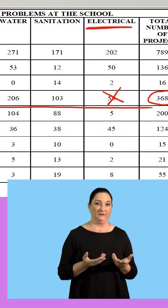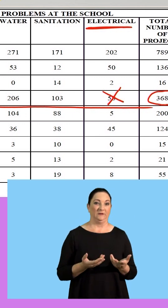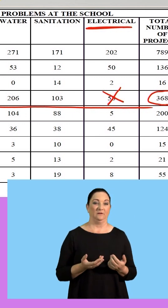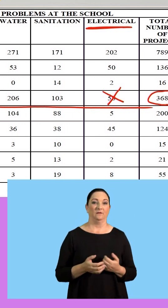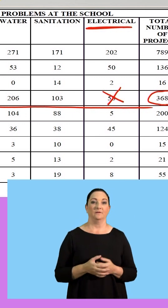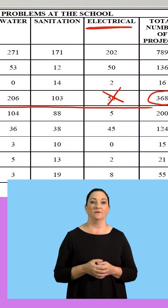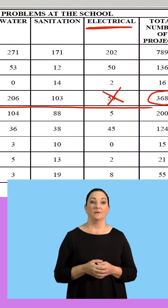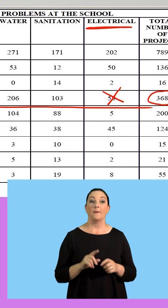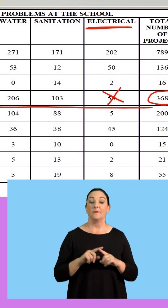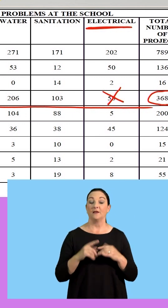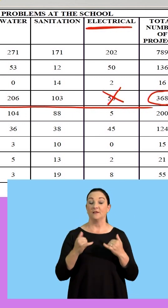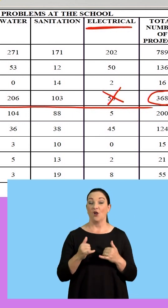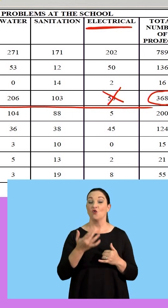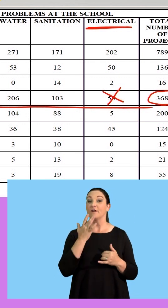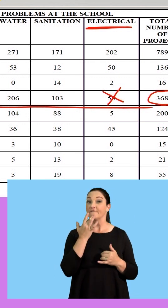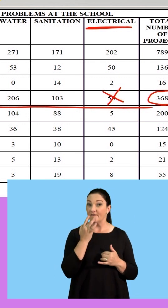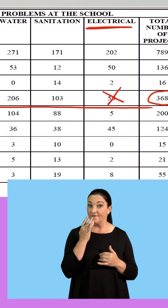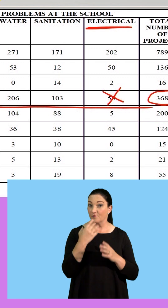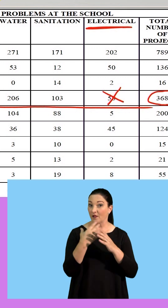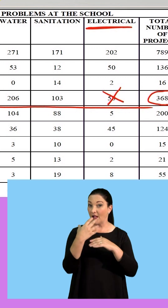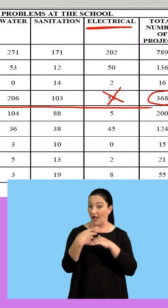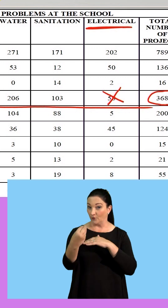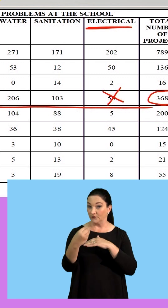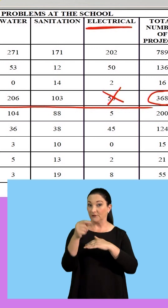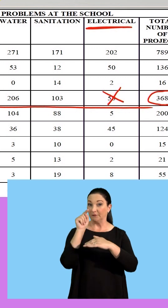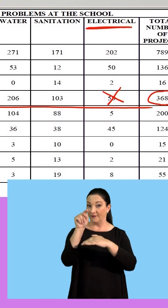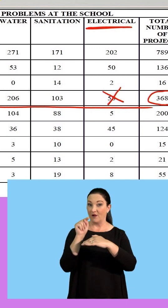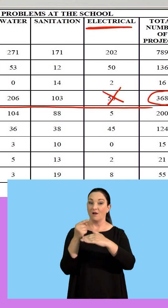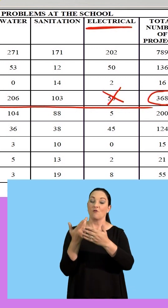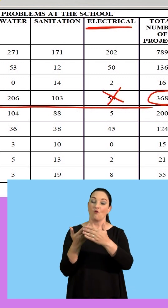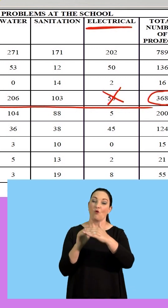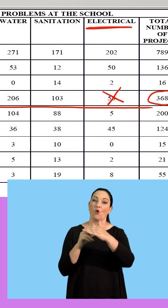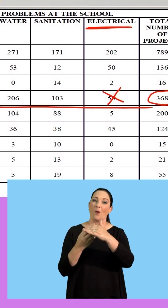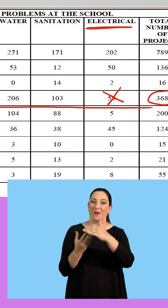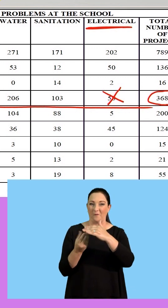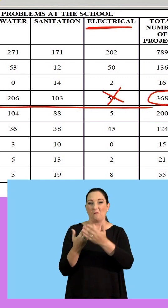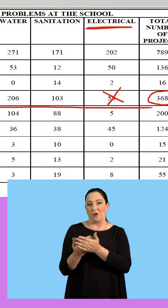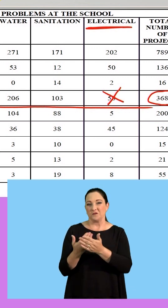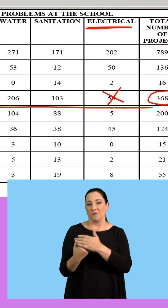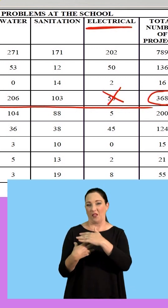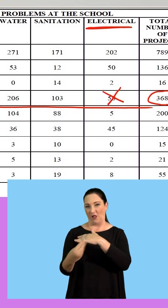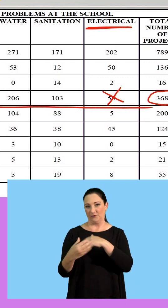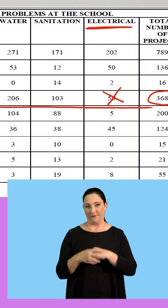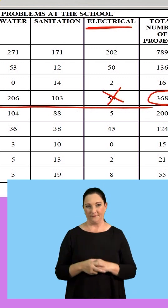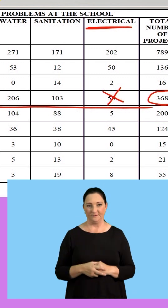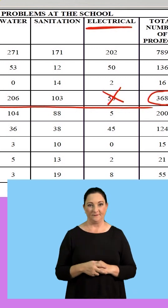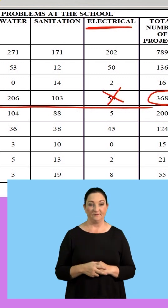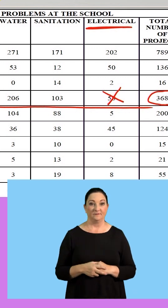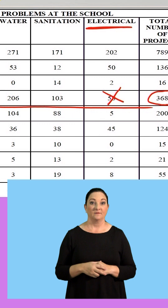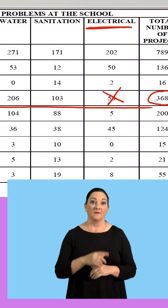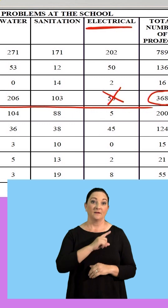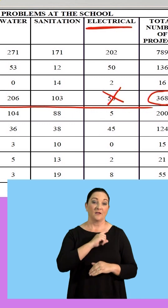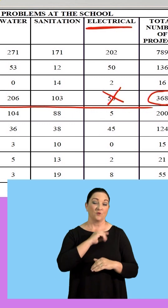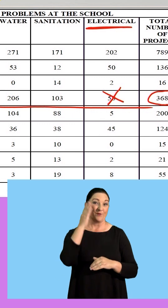electrical repairs. So therefore, remember, I take my favorable outcomes divided by my total number of possible